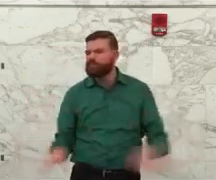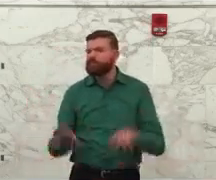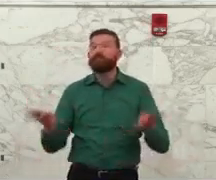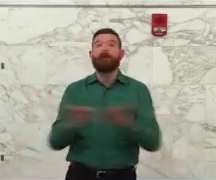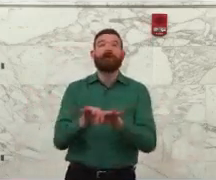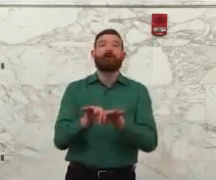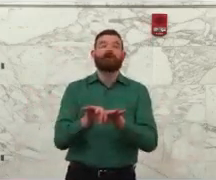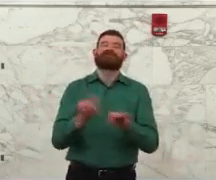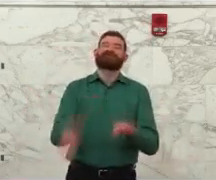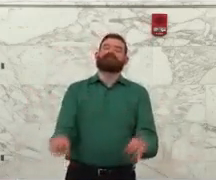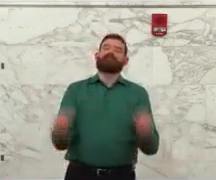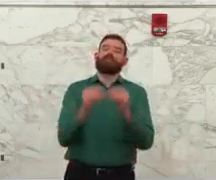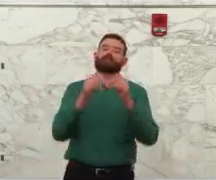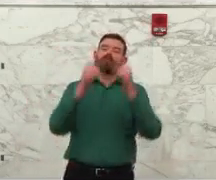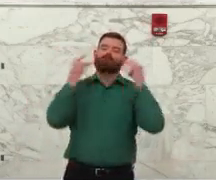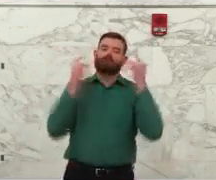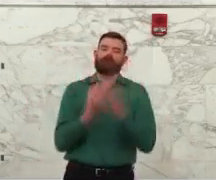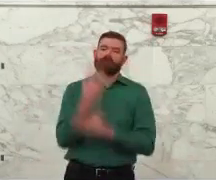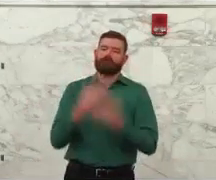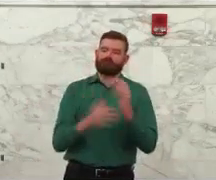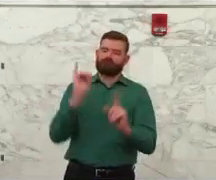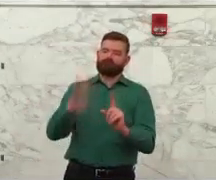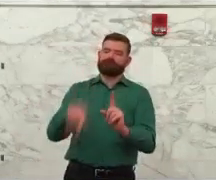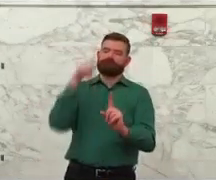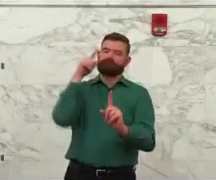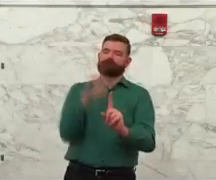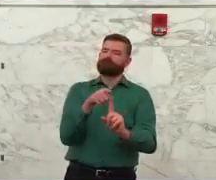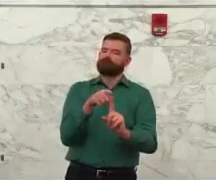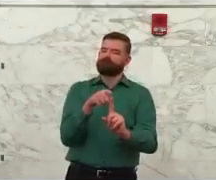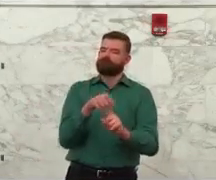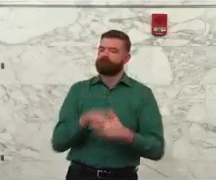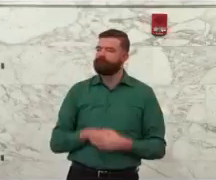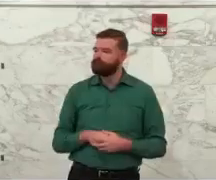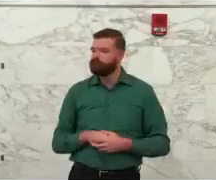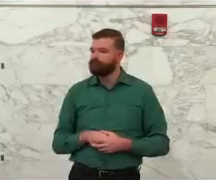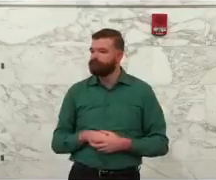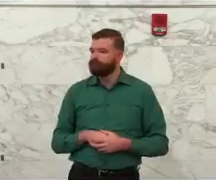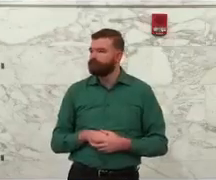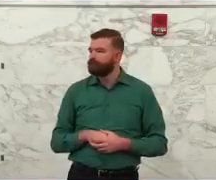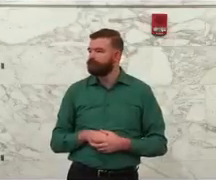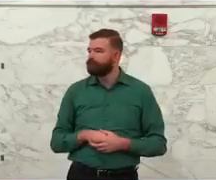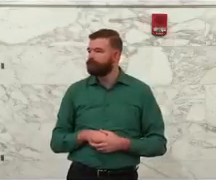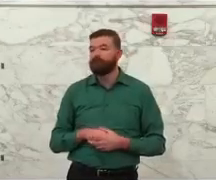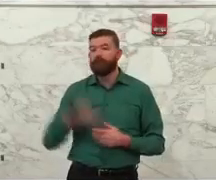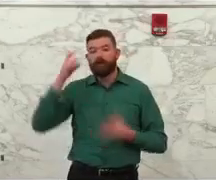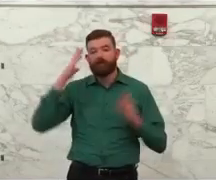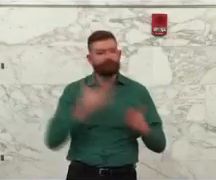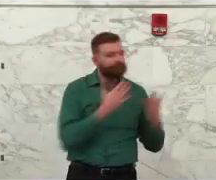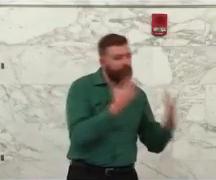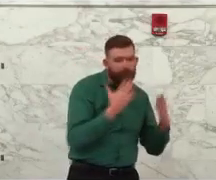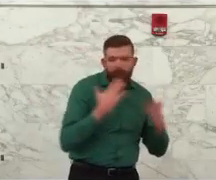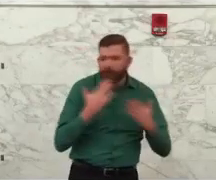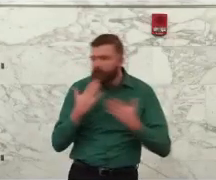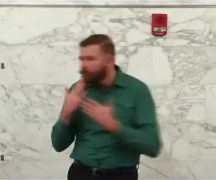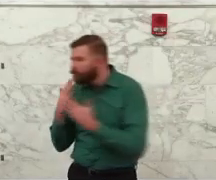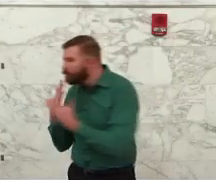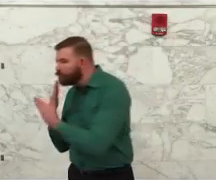Judy, thank you. I want to thank Colonel Callahan, Commissioner Persicelli, General Beal, and Director Maples, and to all of their